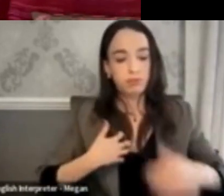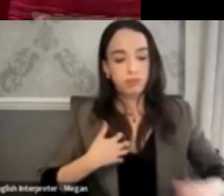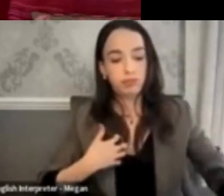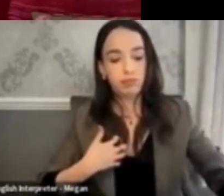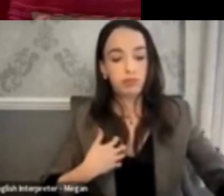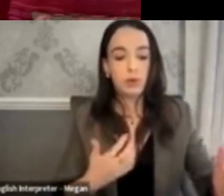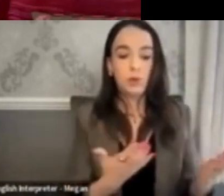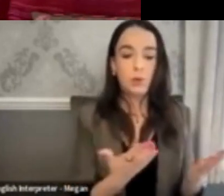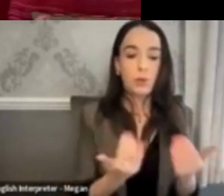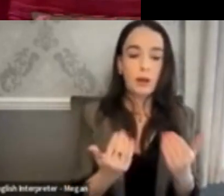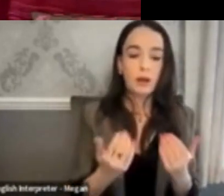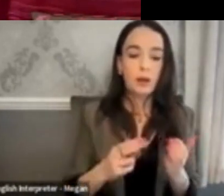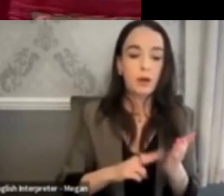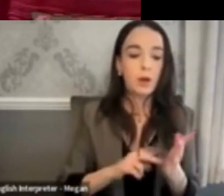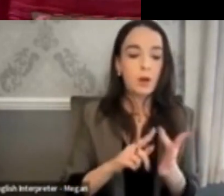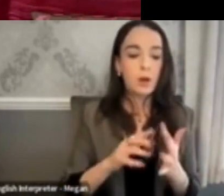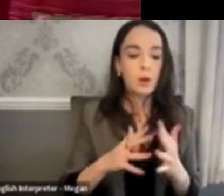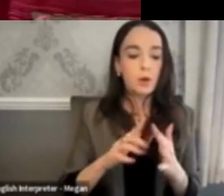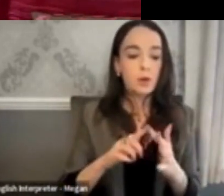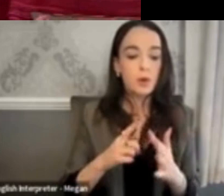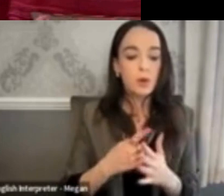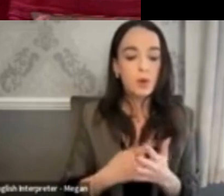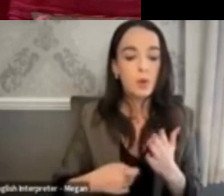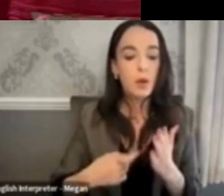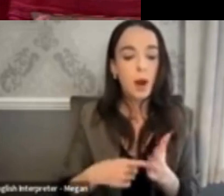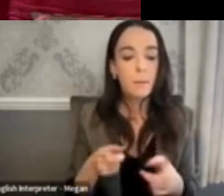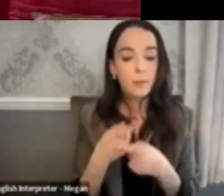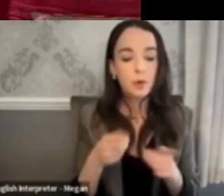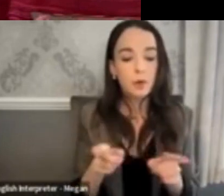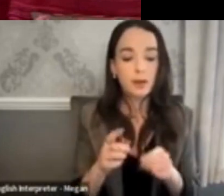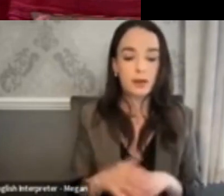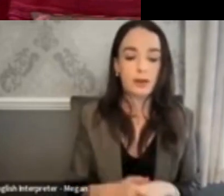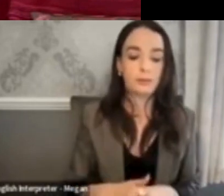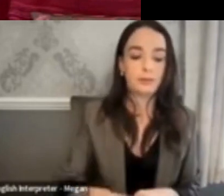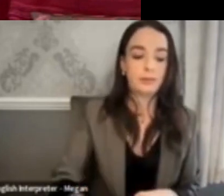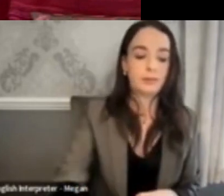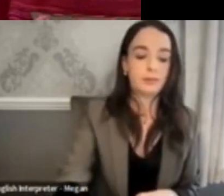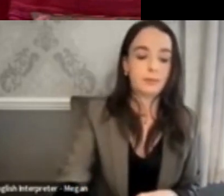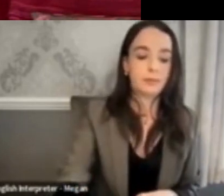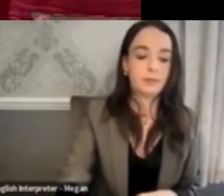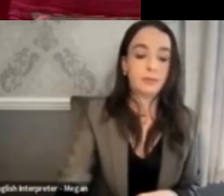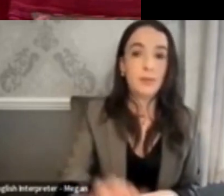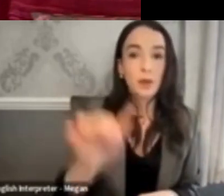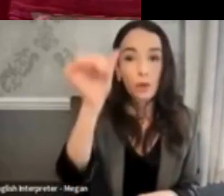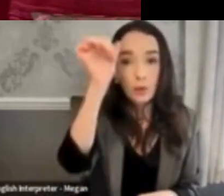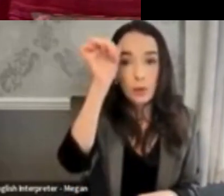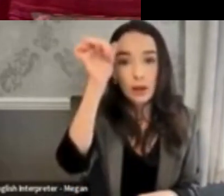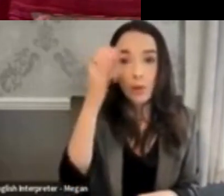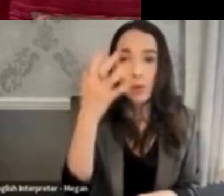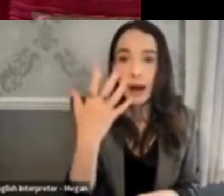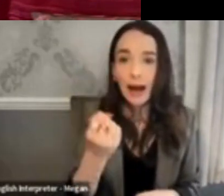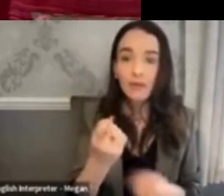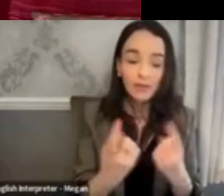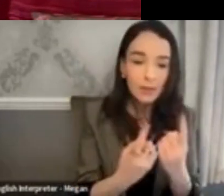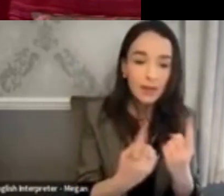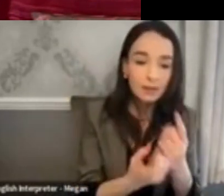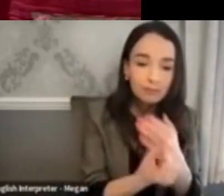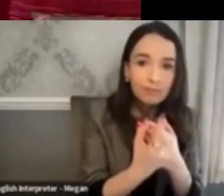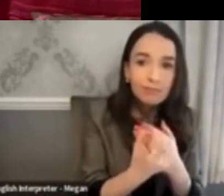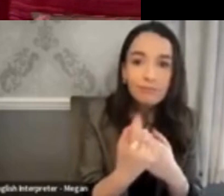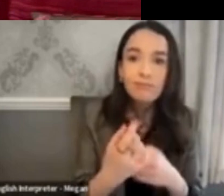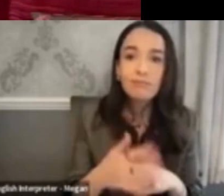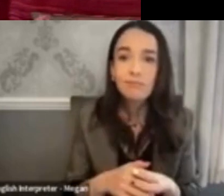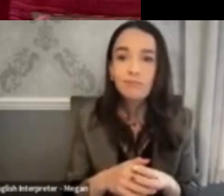We know that financial pressures are being felt across our sector and families. Competition for our funds is